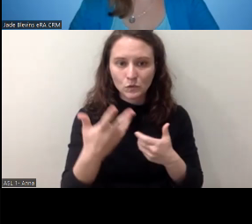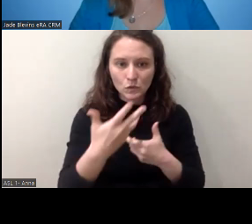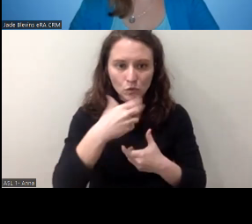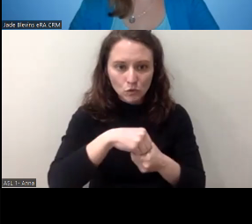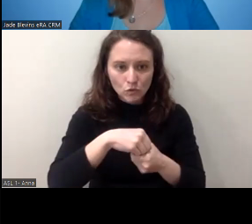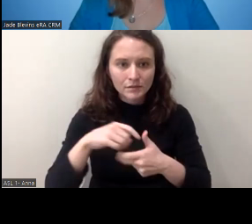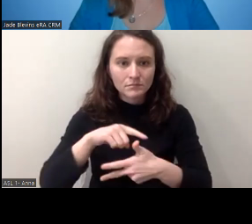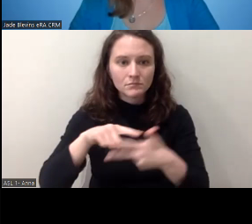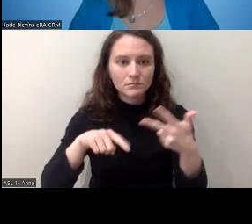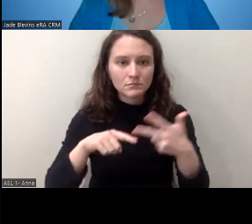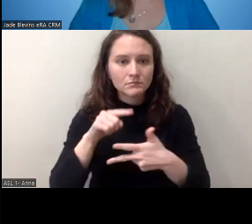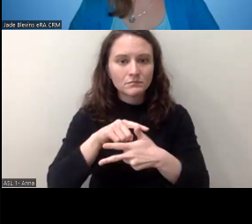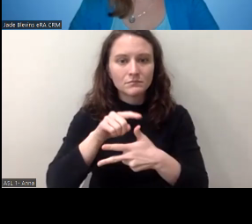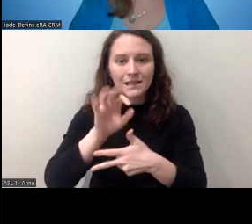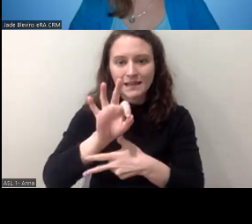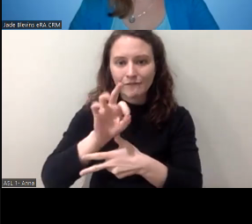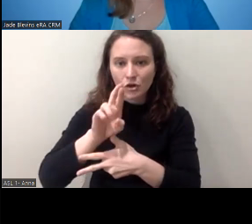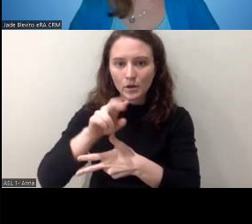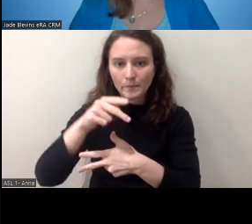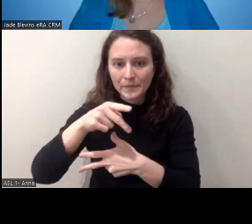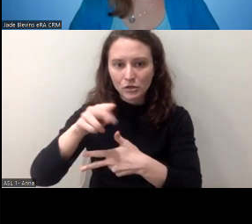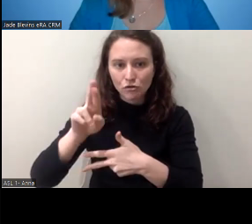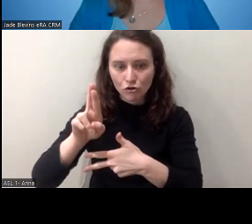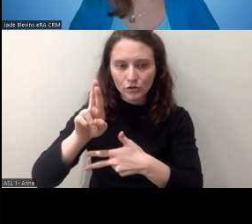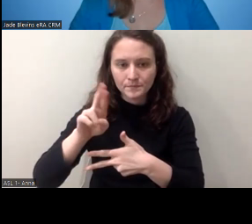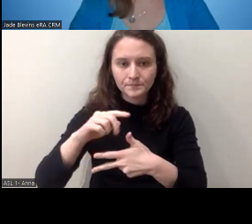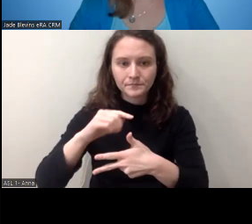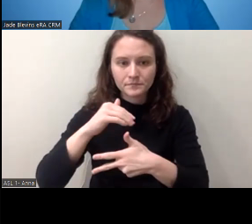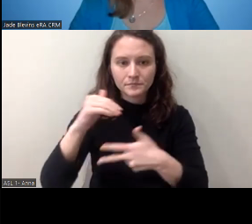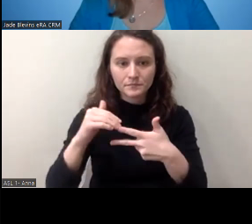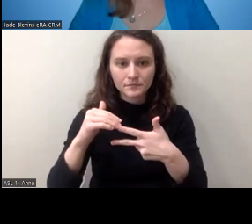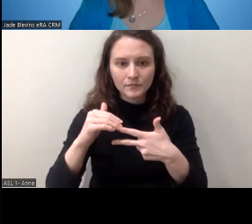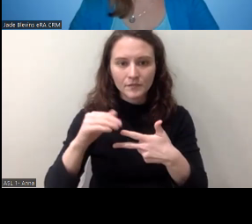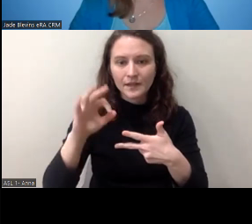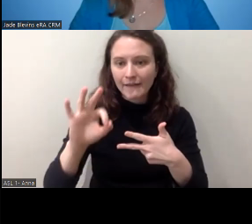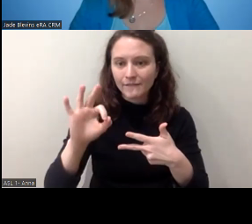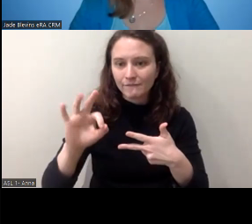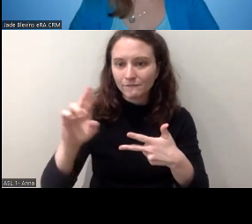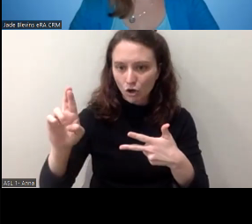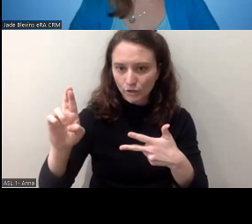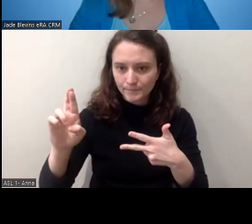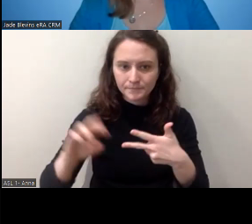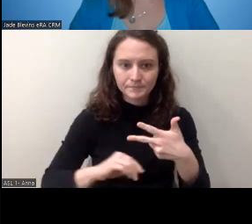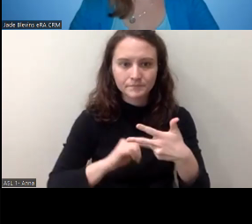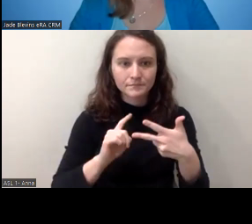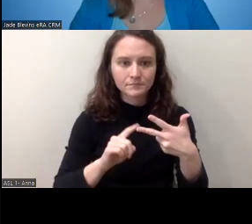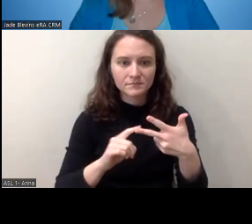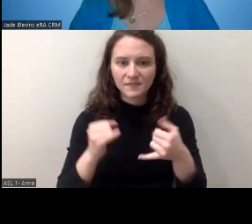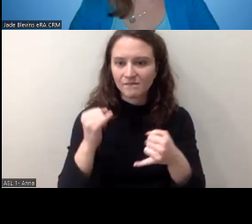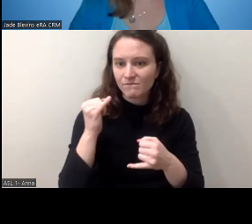performance report, the FRPPR, federal financial report, an FFR, and then the final invention